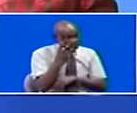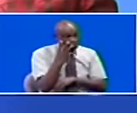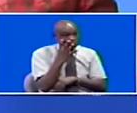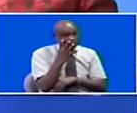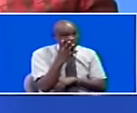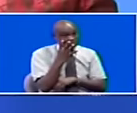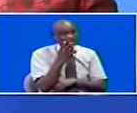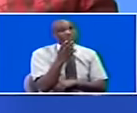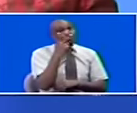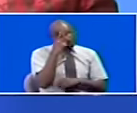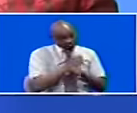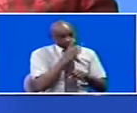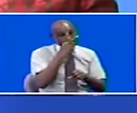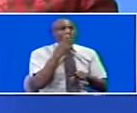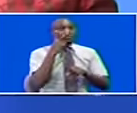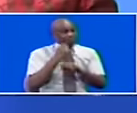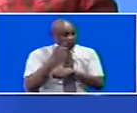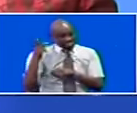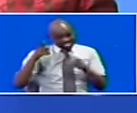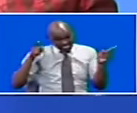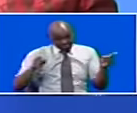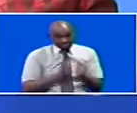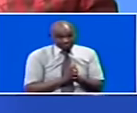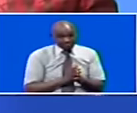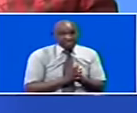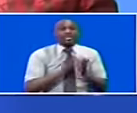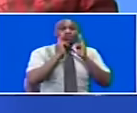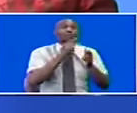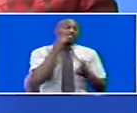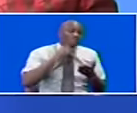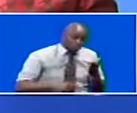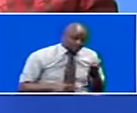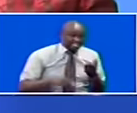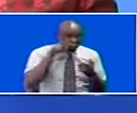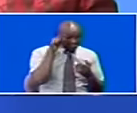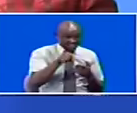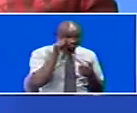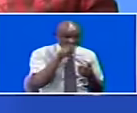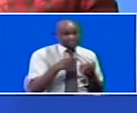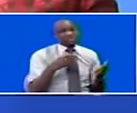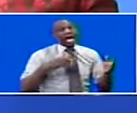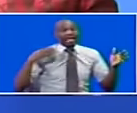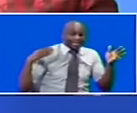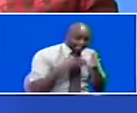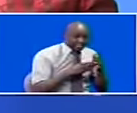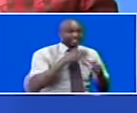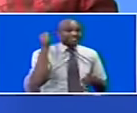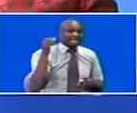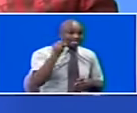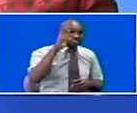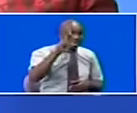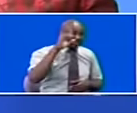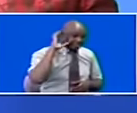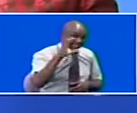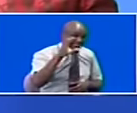the 2014-2015 financial year. And the report says that this was in contravention with the Salaries and